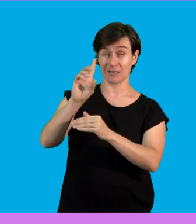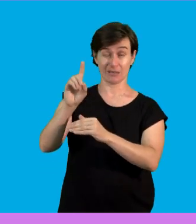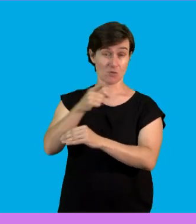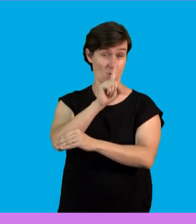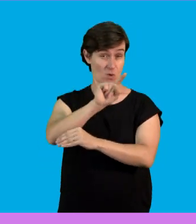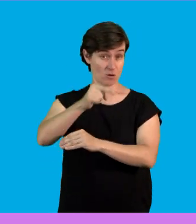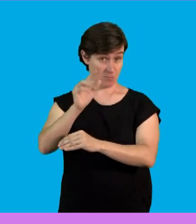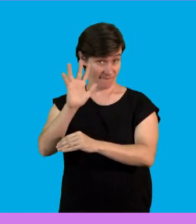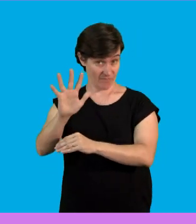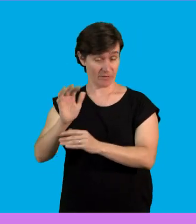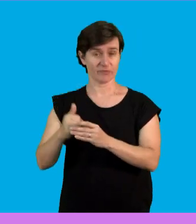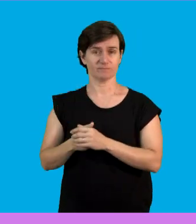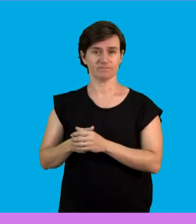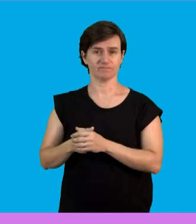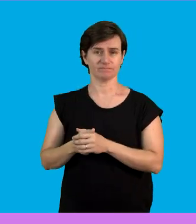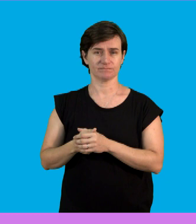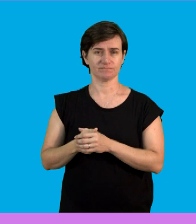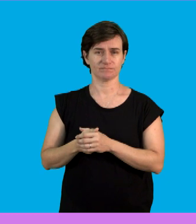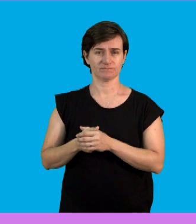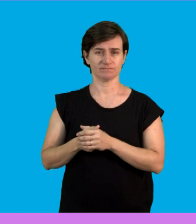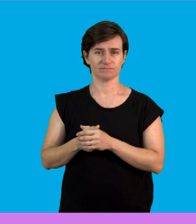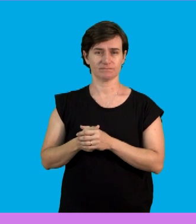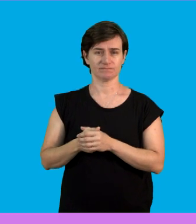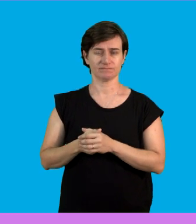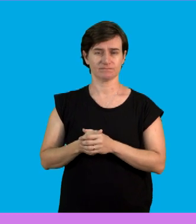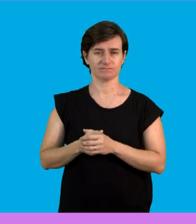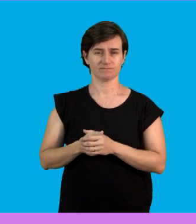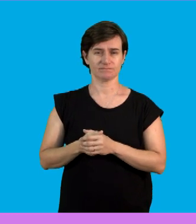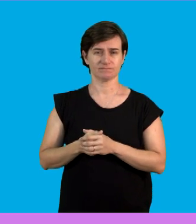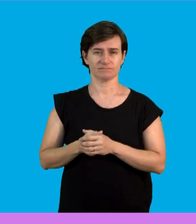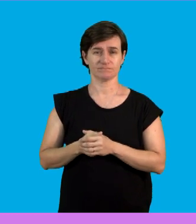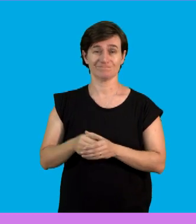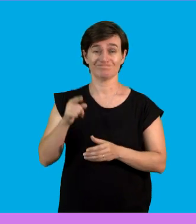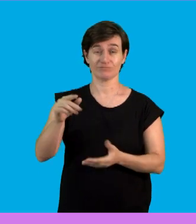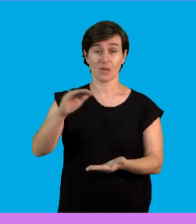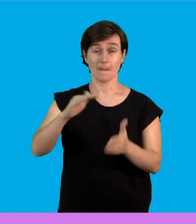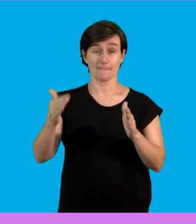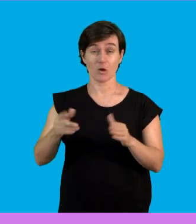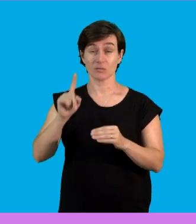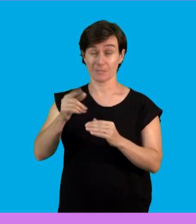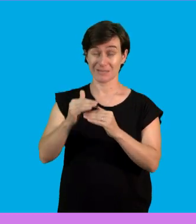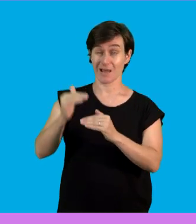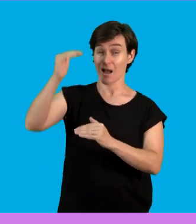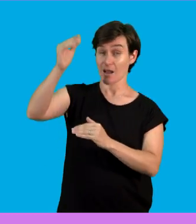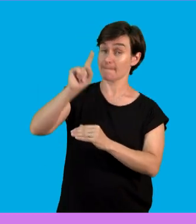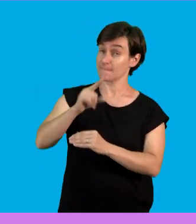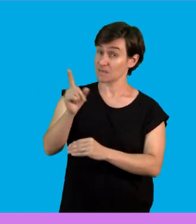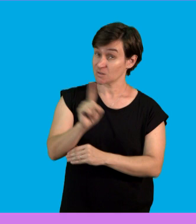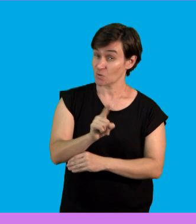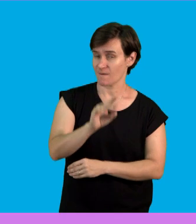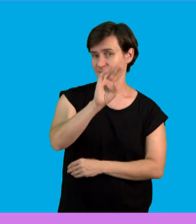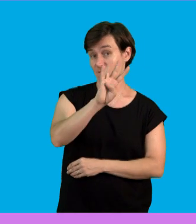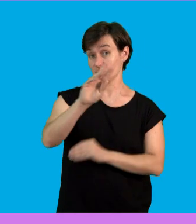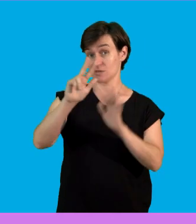DVD, 1,5, and then we'll see that the box needs a height